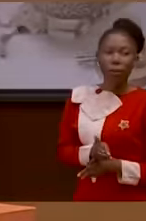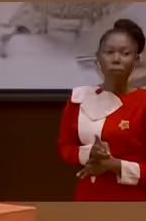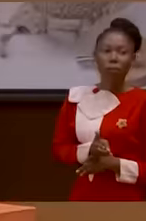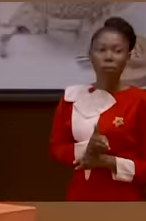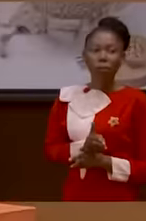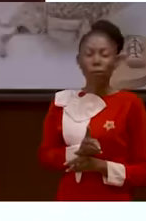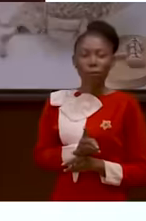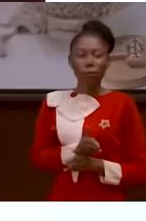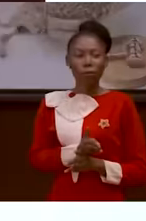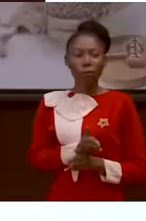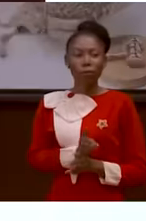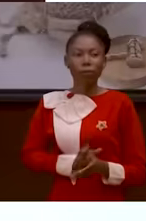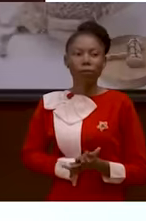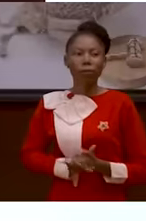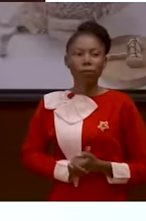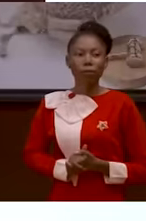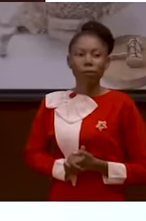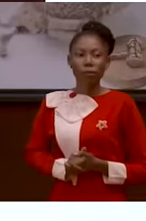And